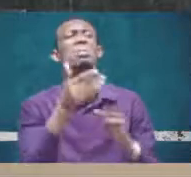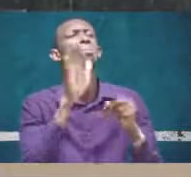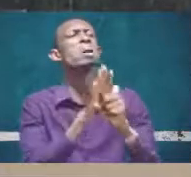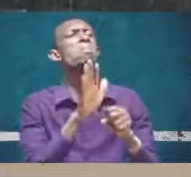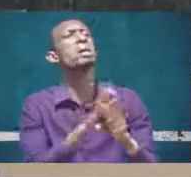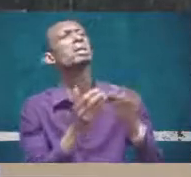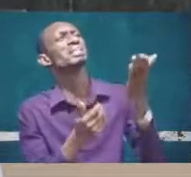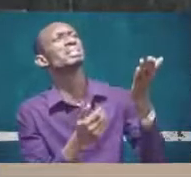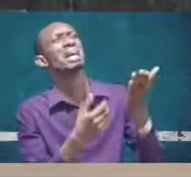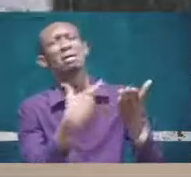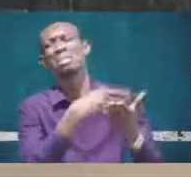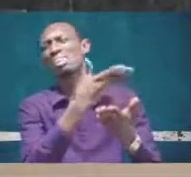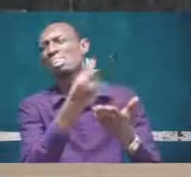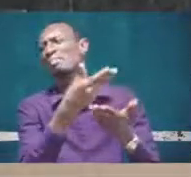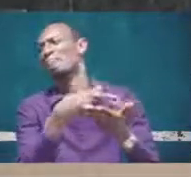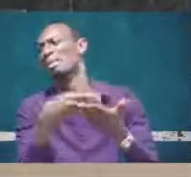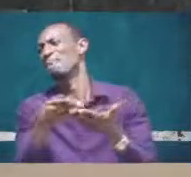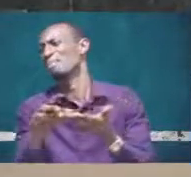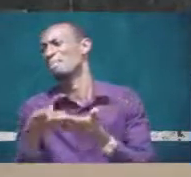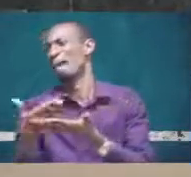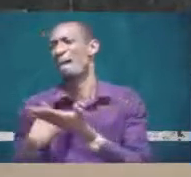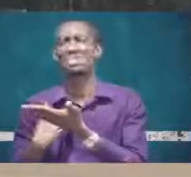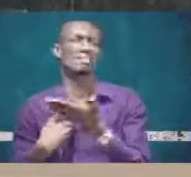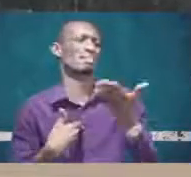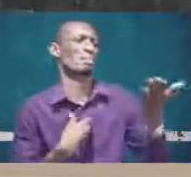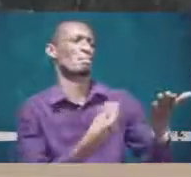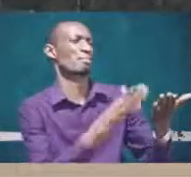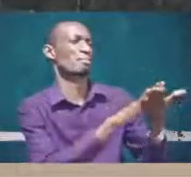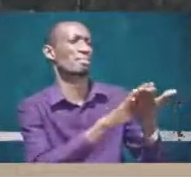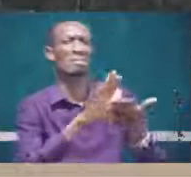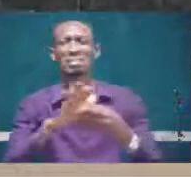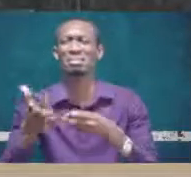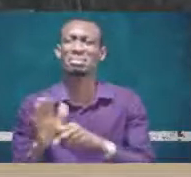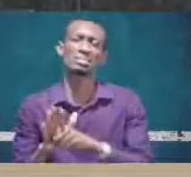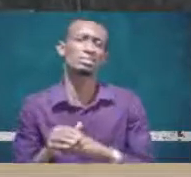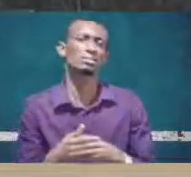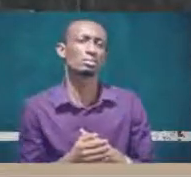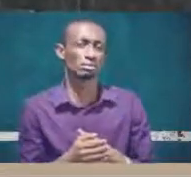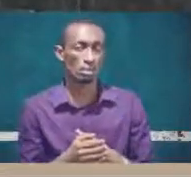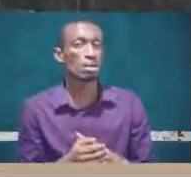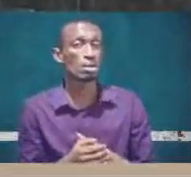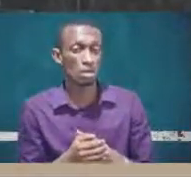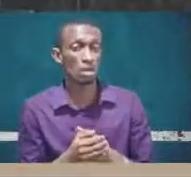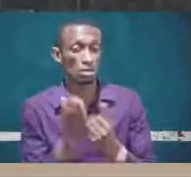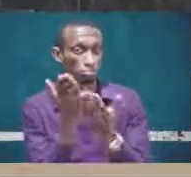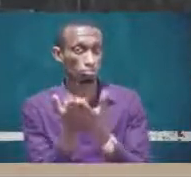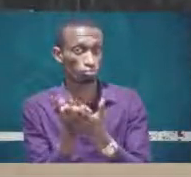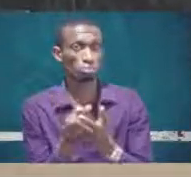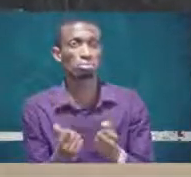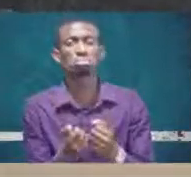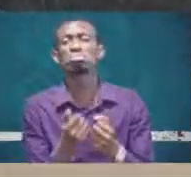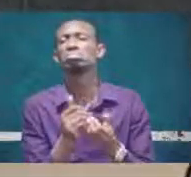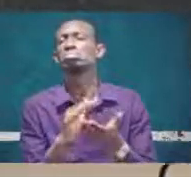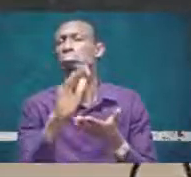money circulating in the hands of the public, demand will increase. The demand will exceed supply. And